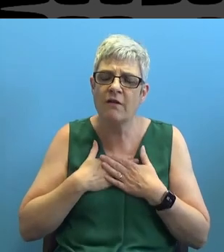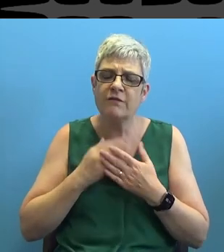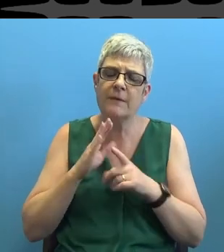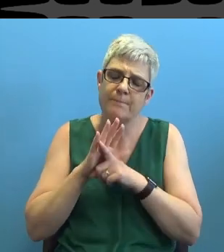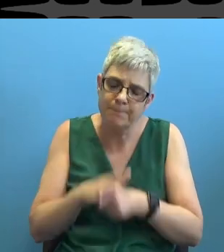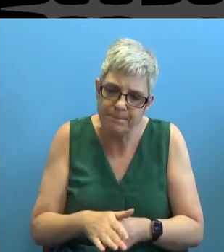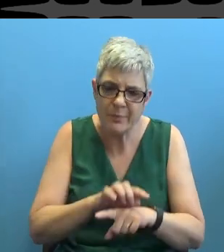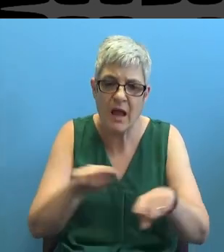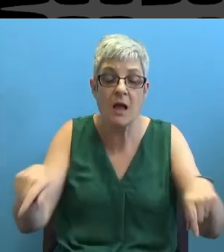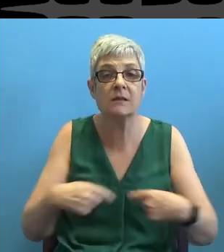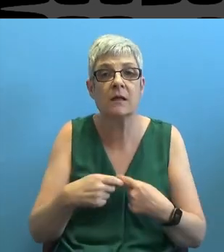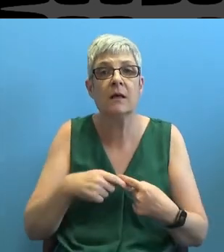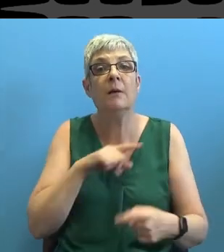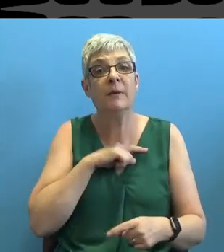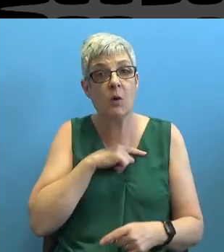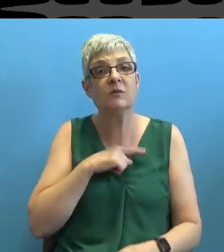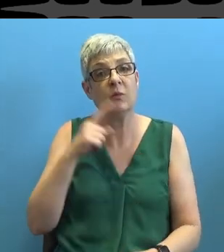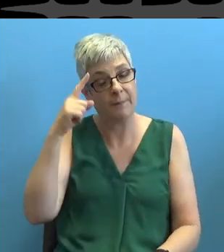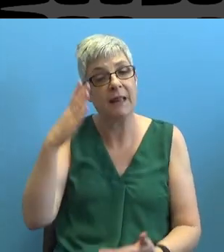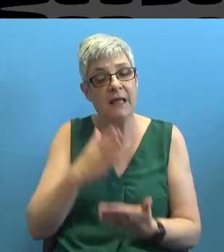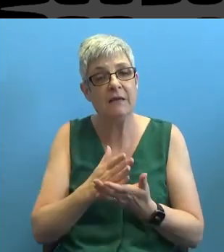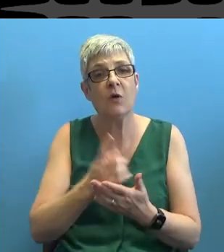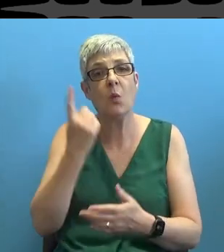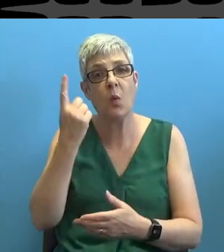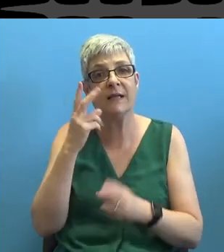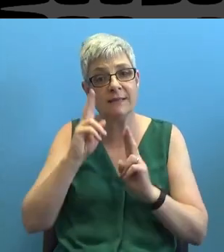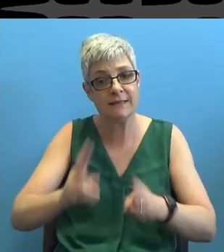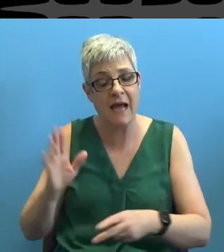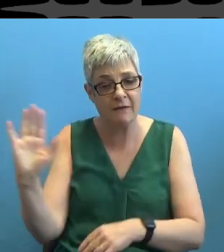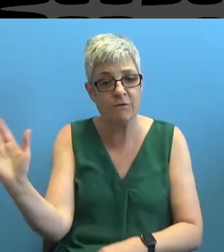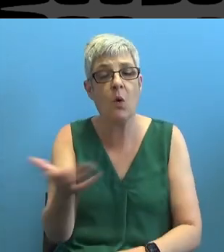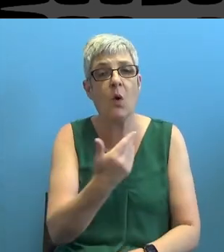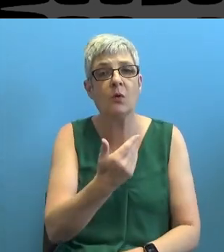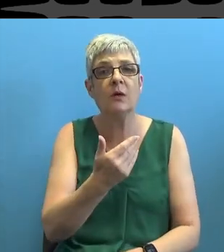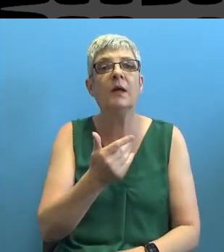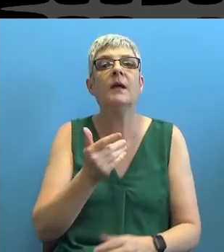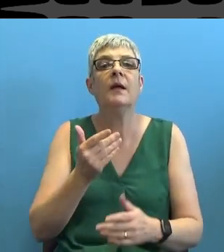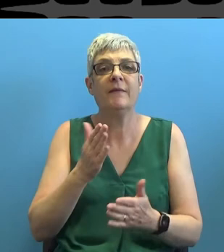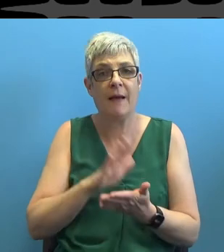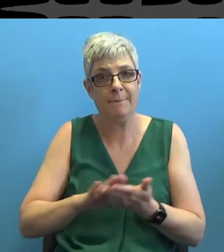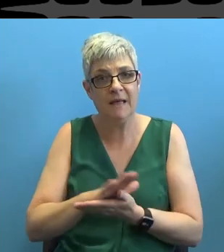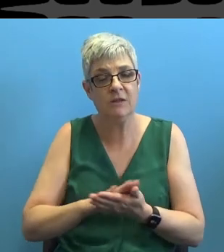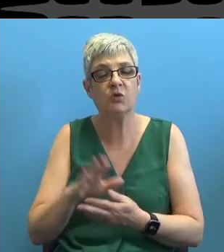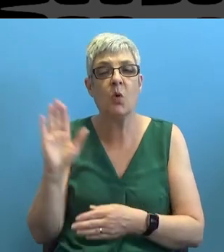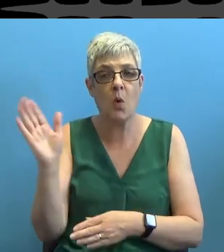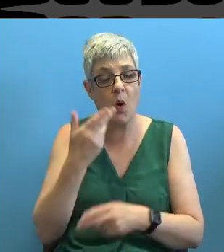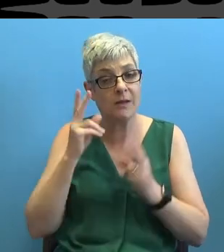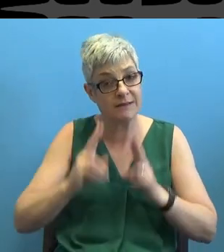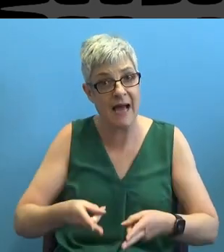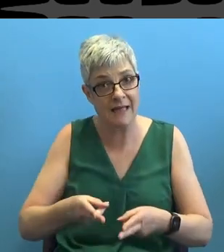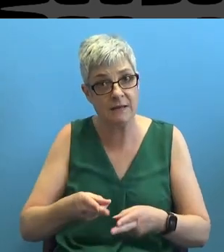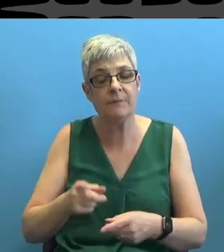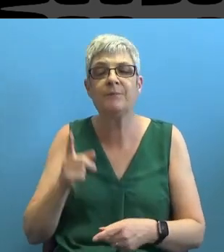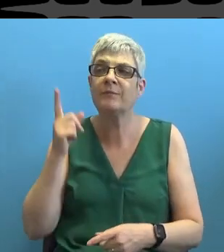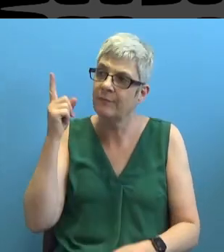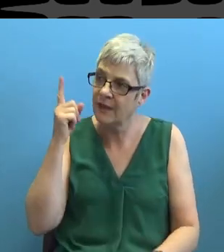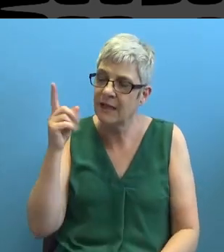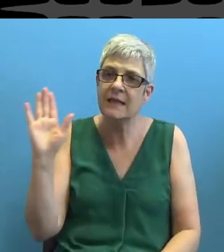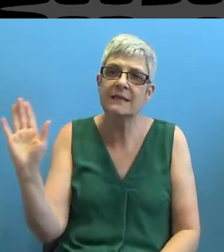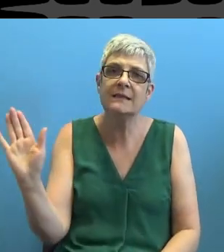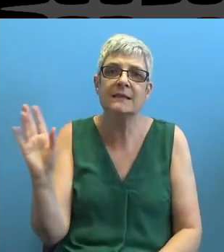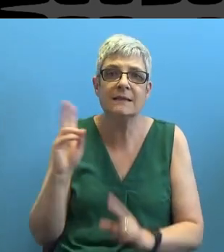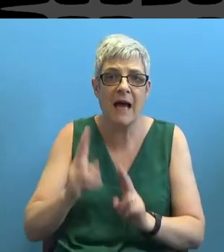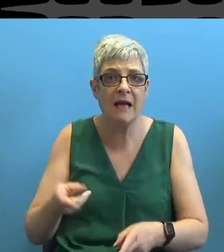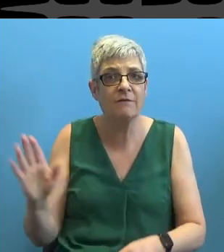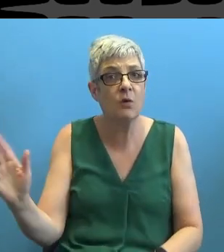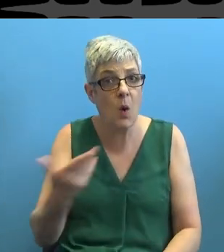because we are convinced that one died for all, and therefore all died. And he died for all that those who